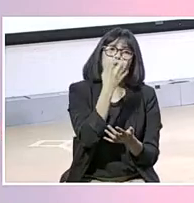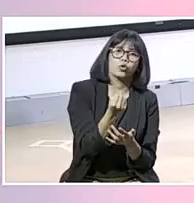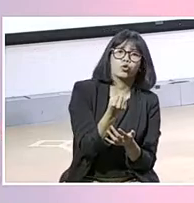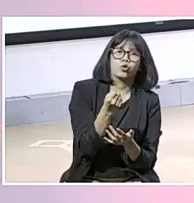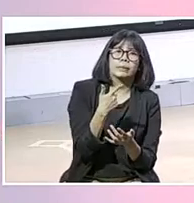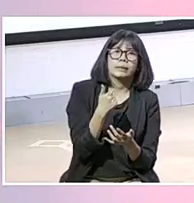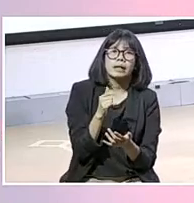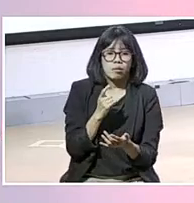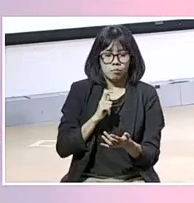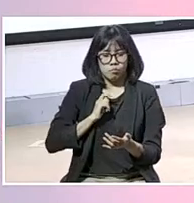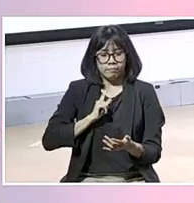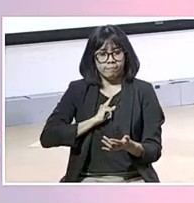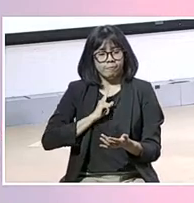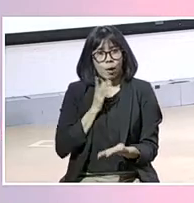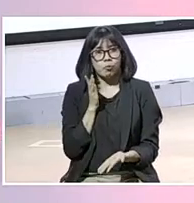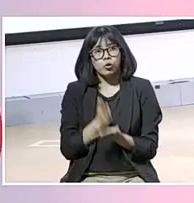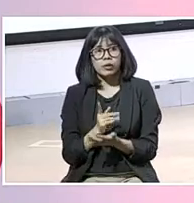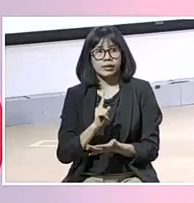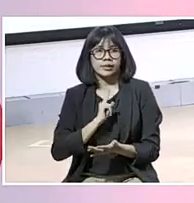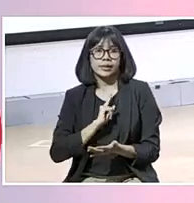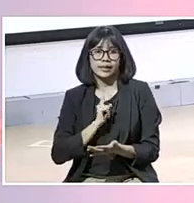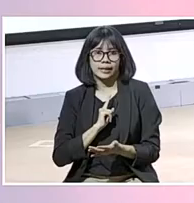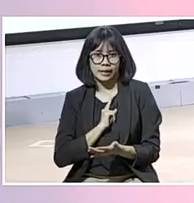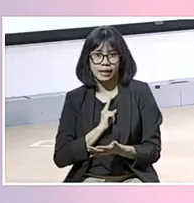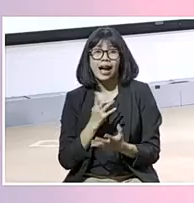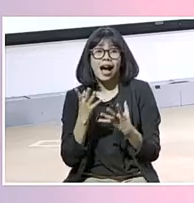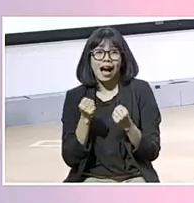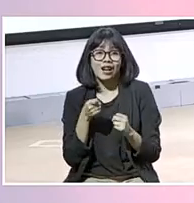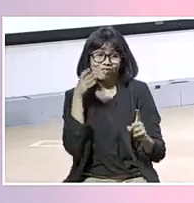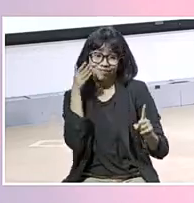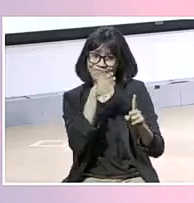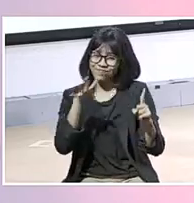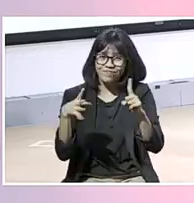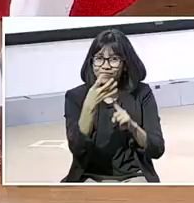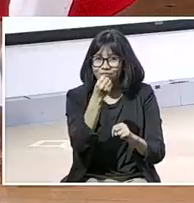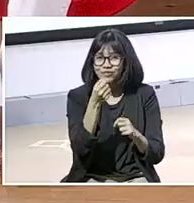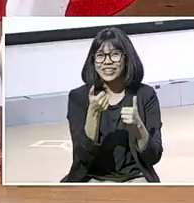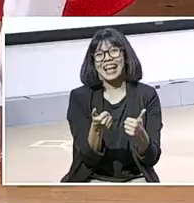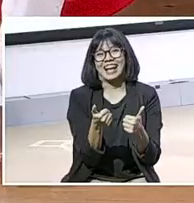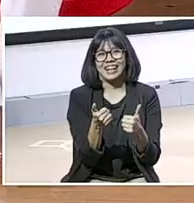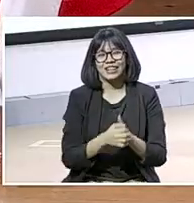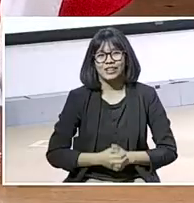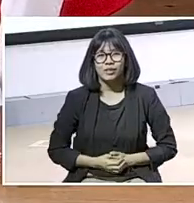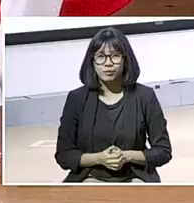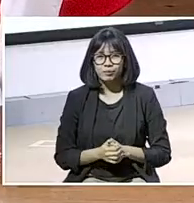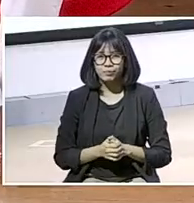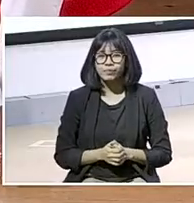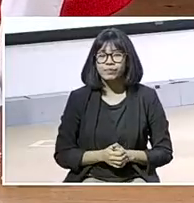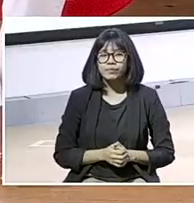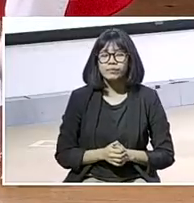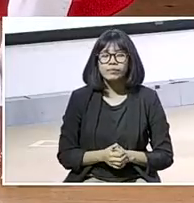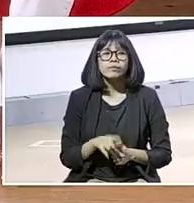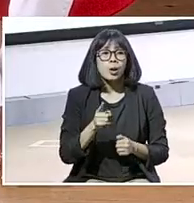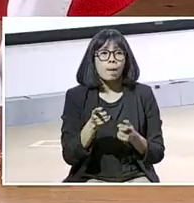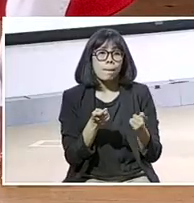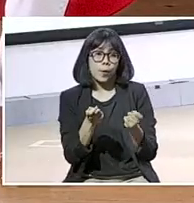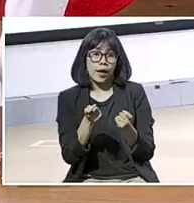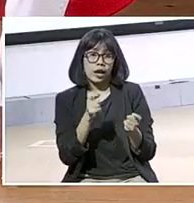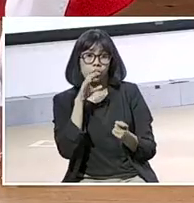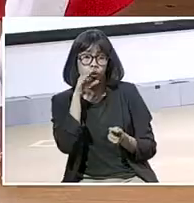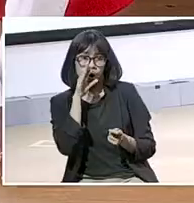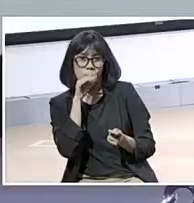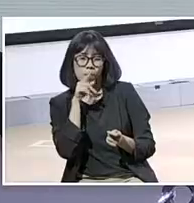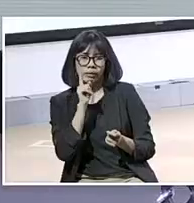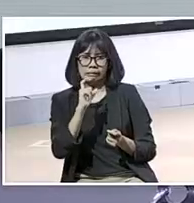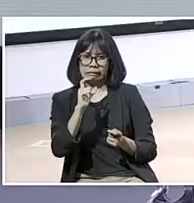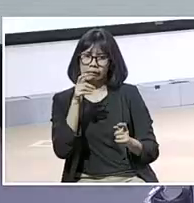decisions and, you know, hopefully you'll reach your goals. So in order to achieve your goals,